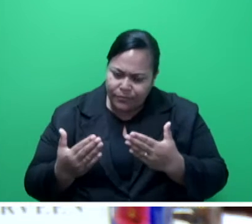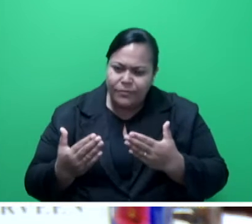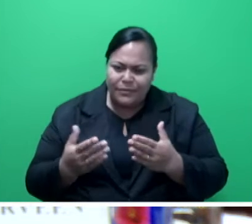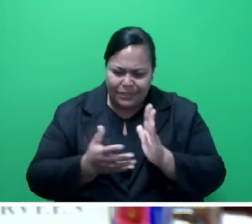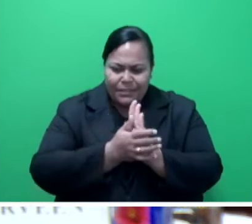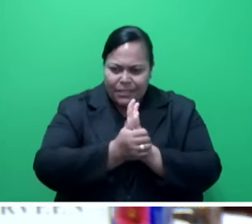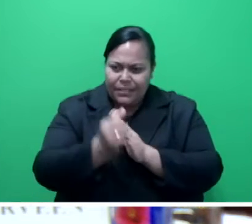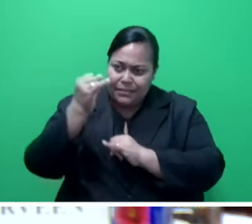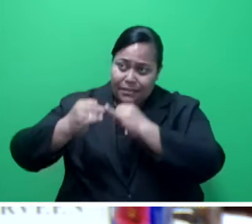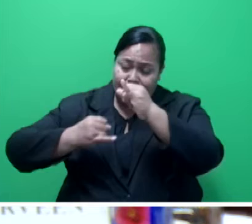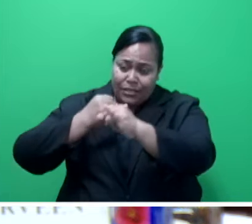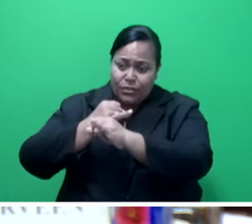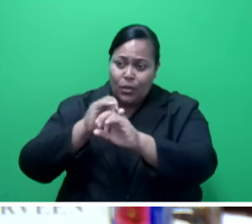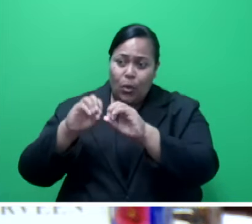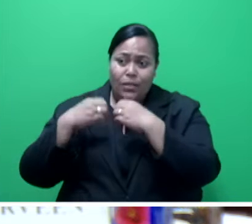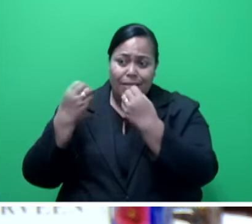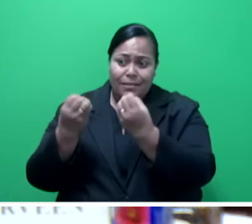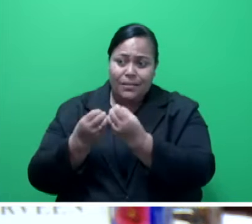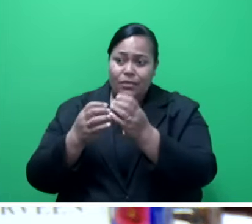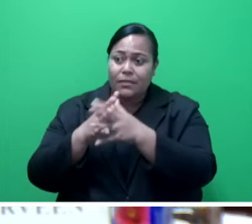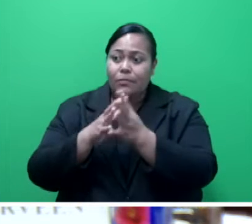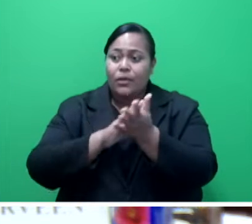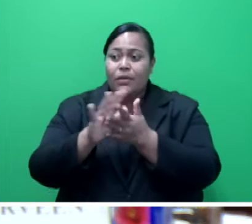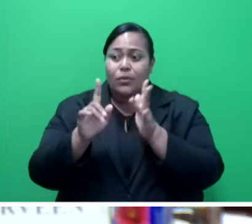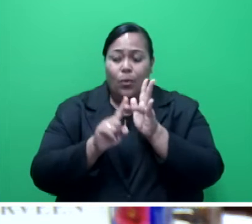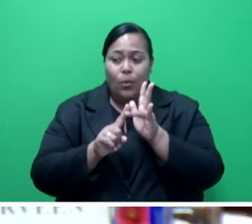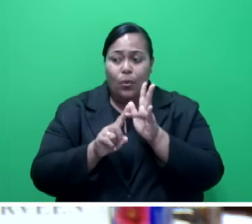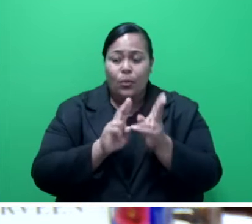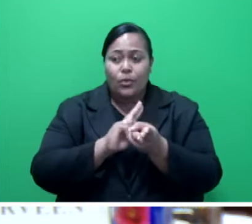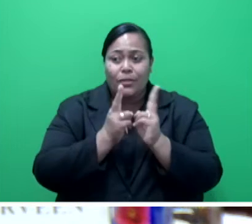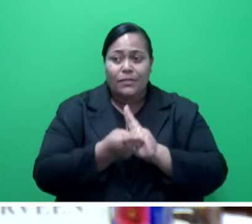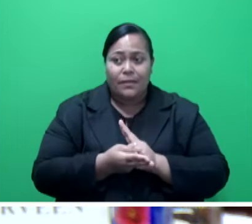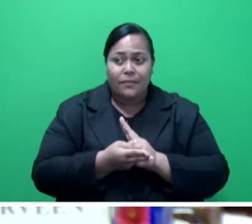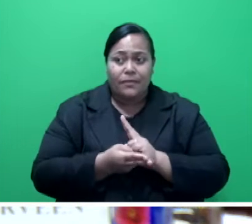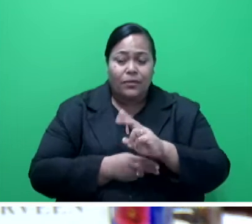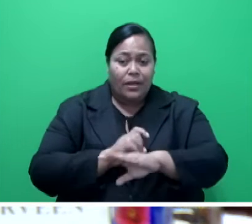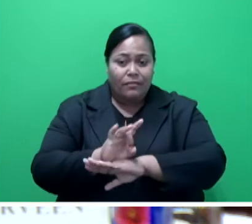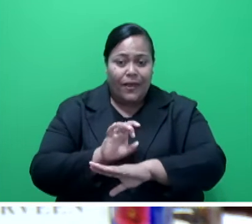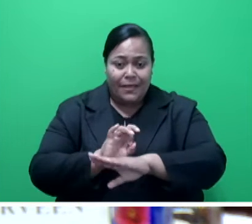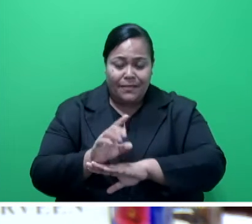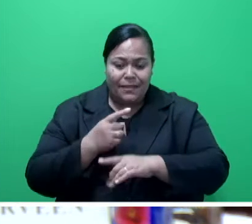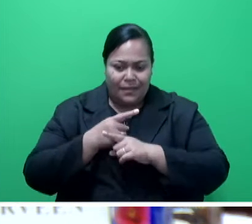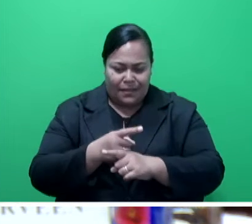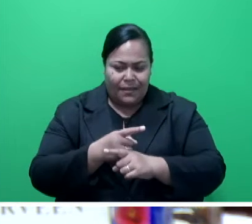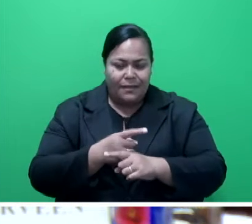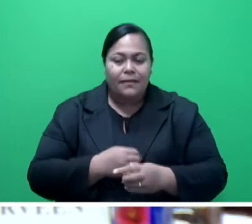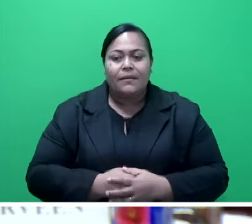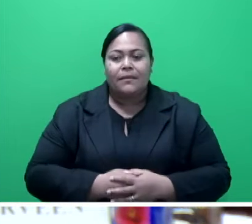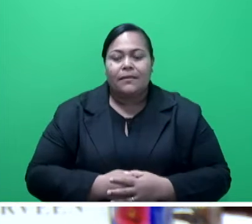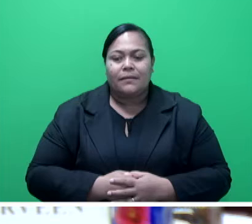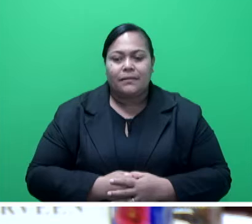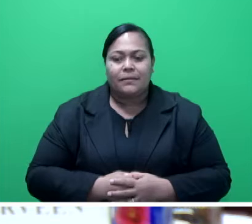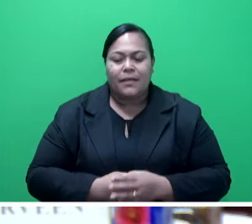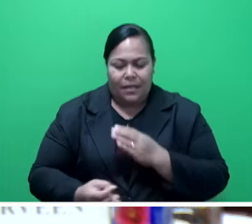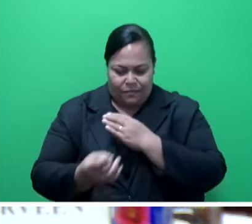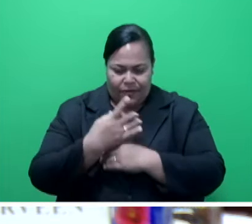organizations such as WHO and UNICEF for their advice and guidance, particularly advising us on